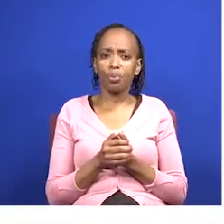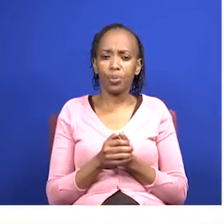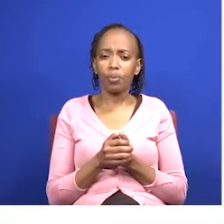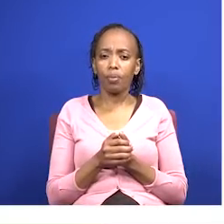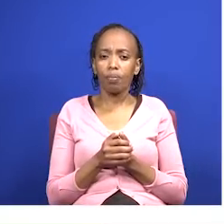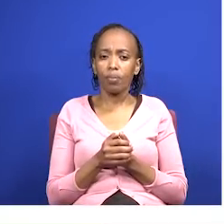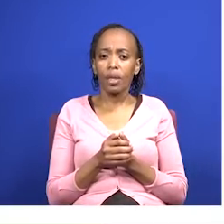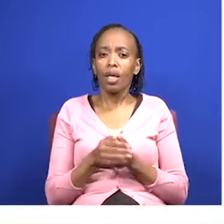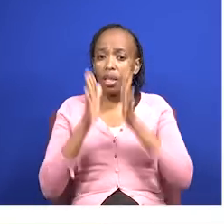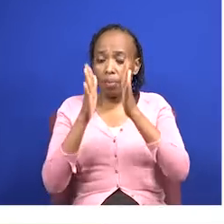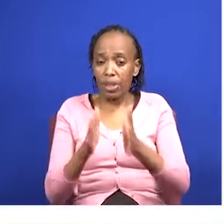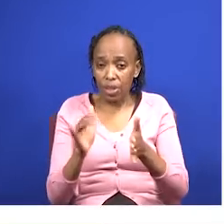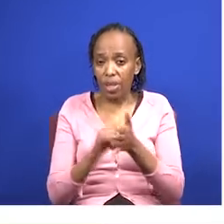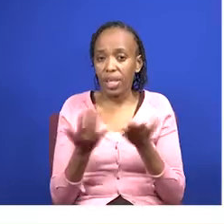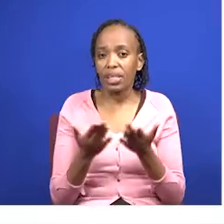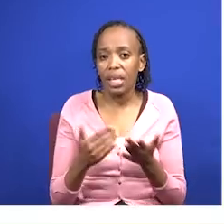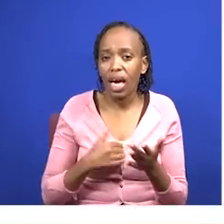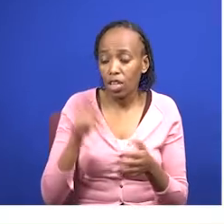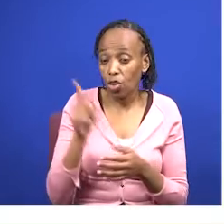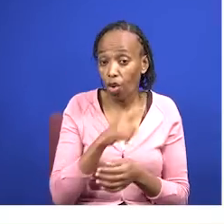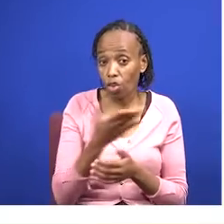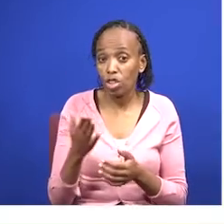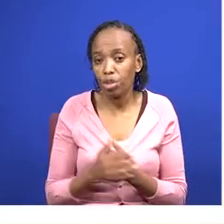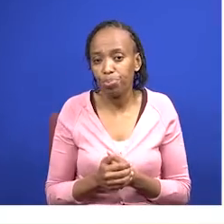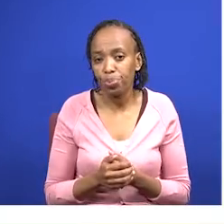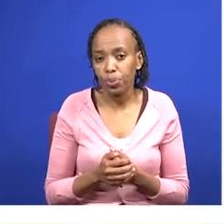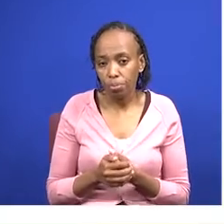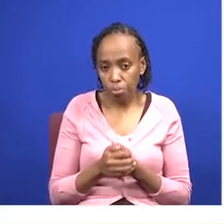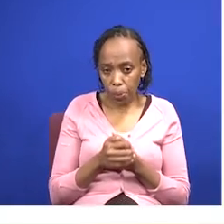accepting the person that has wronged you.